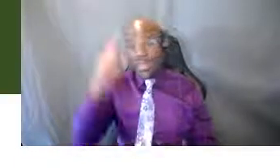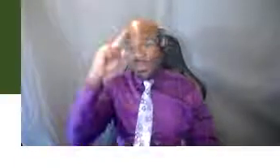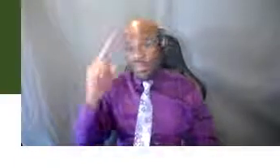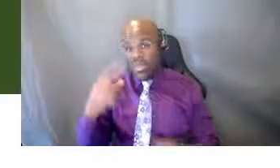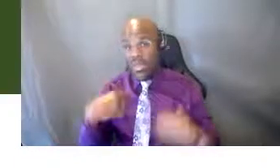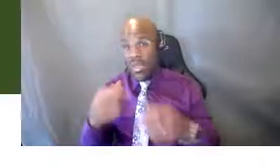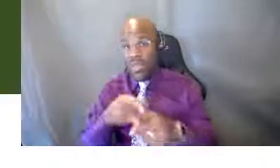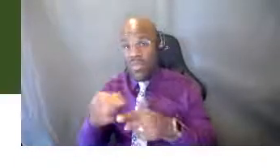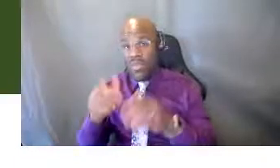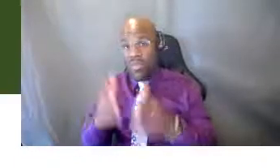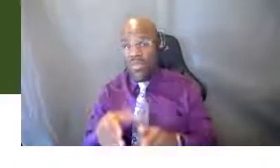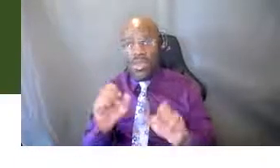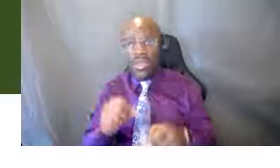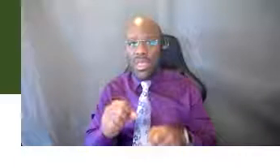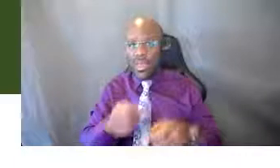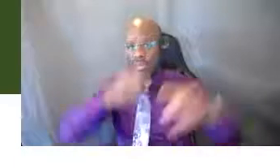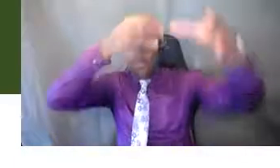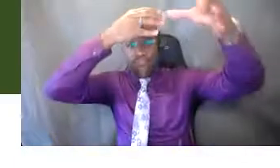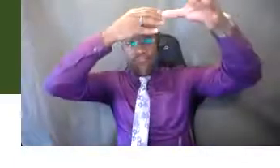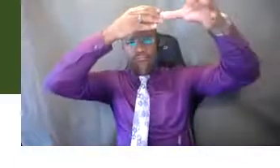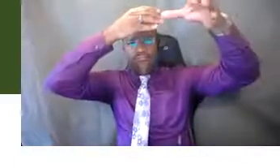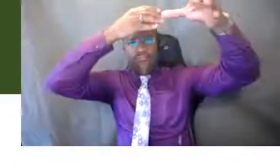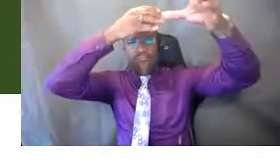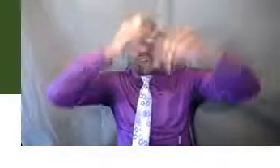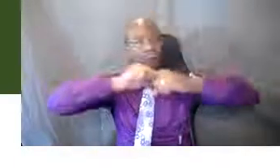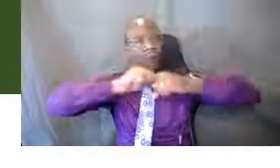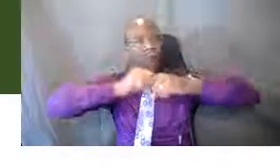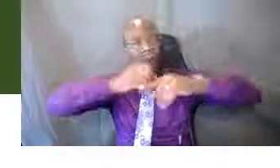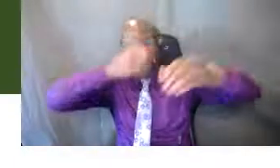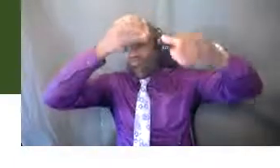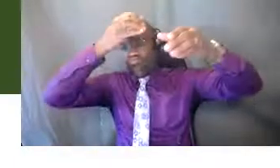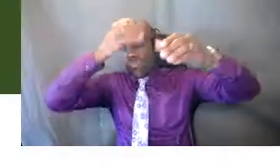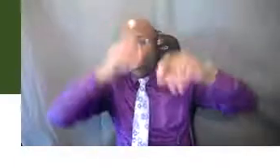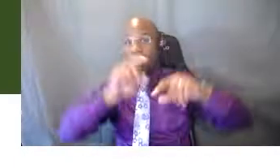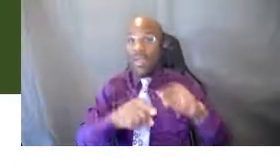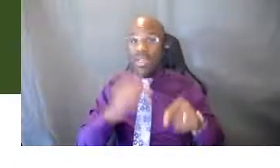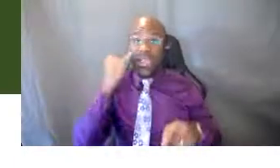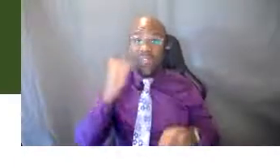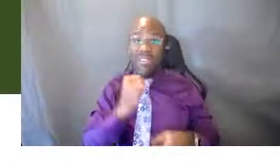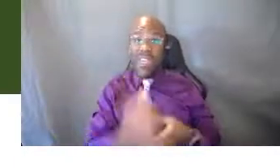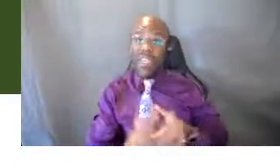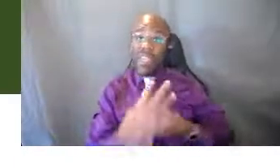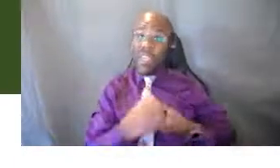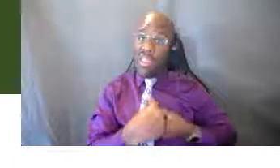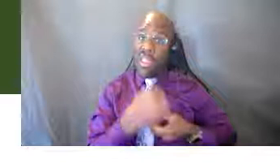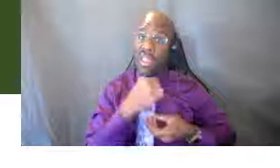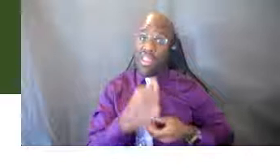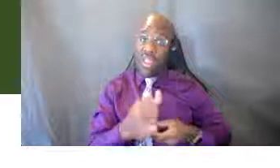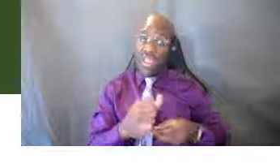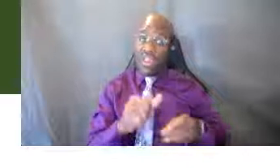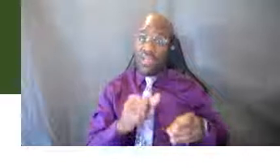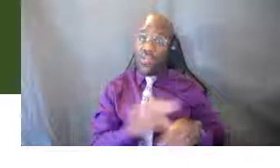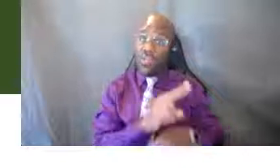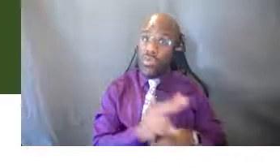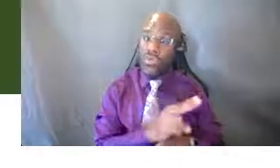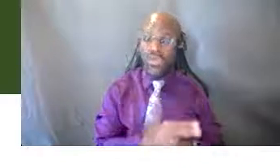still an issue there. So that training needs to be implemented. And then state and local crisis systems need